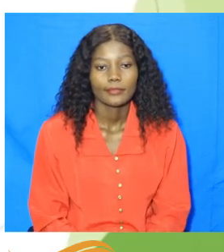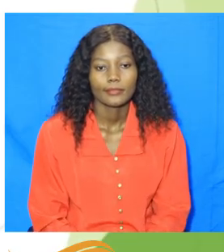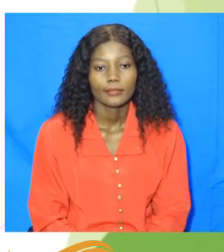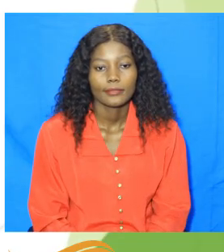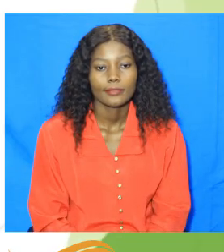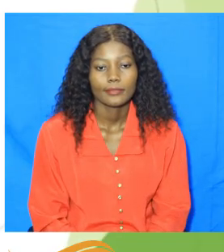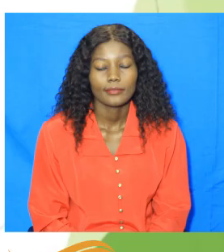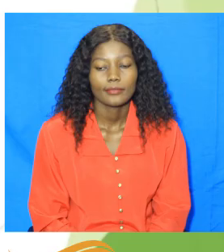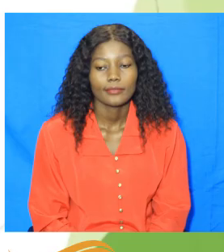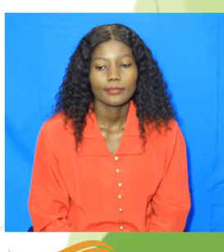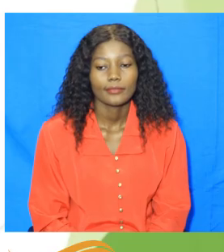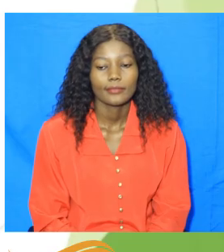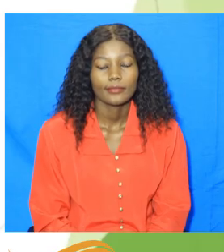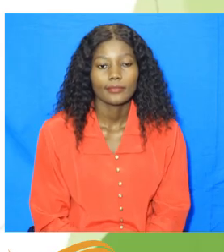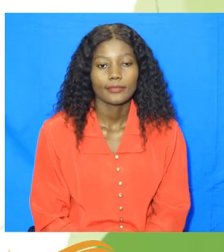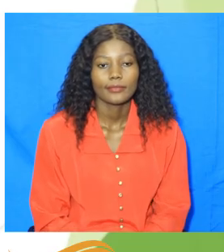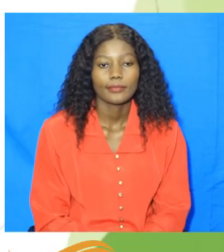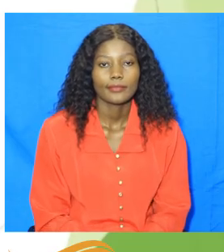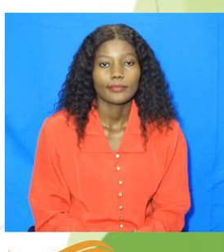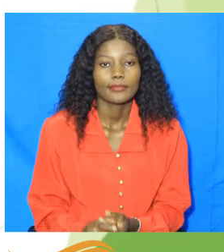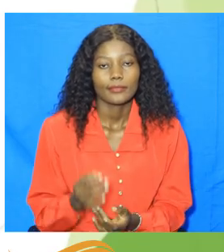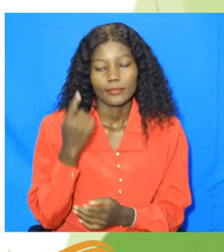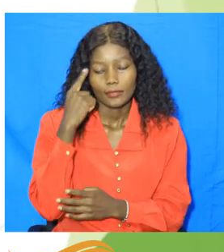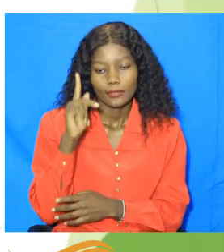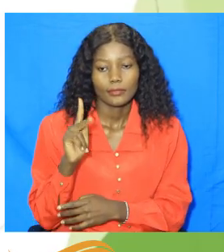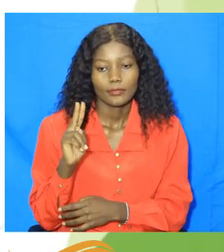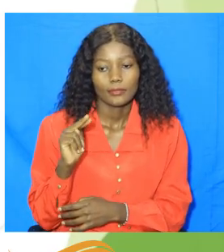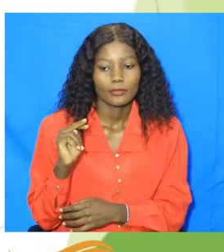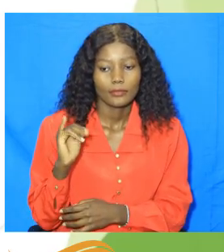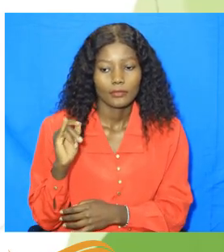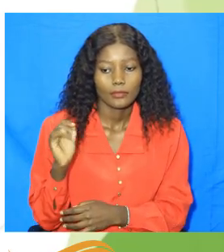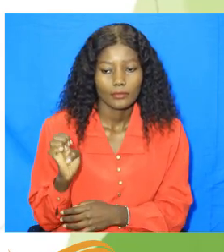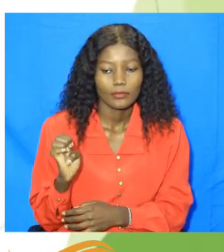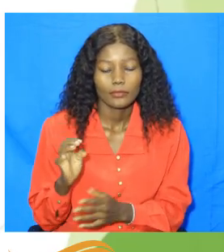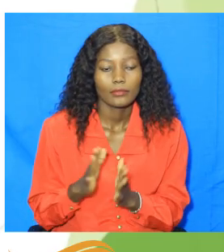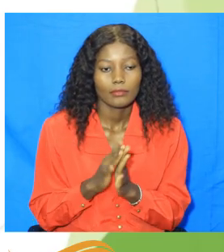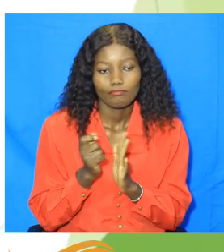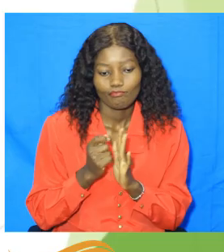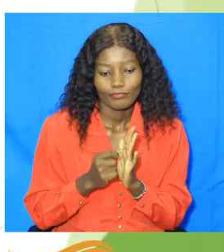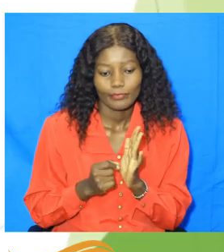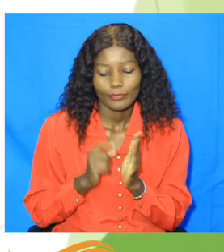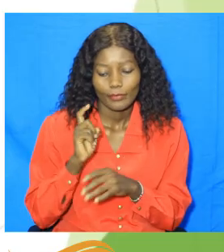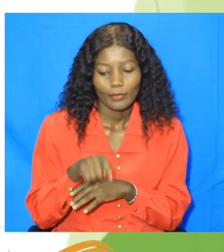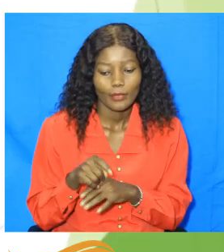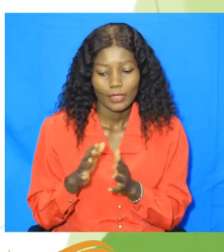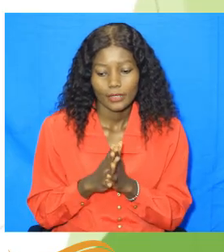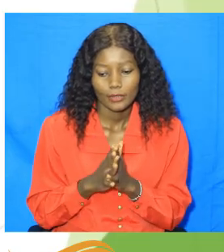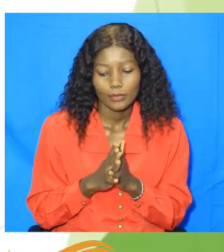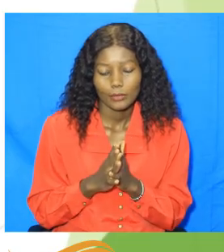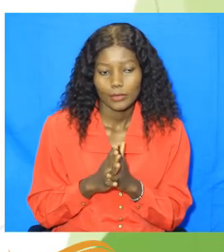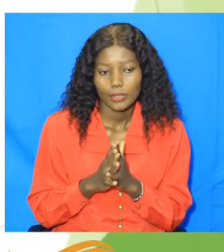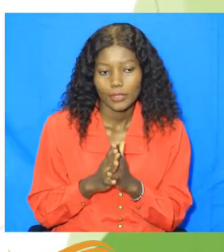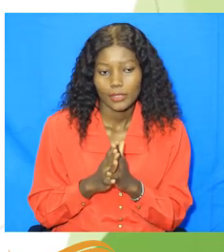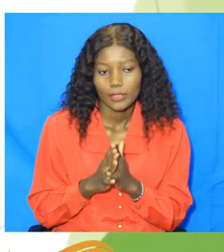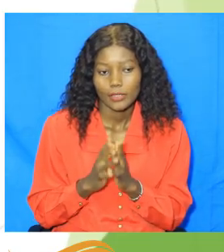No, yes. For the kumite competition, the mats have to be inverted, two mats at least